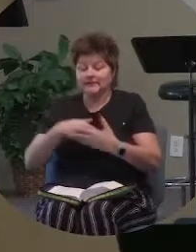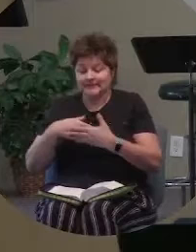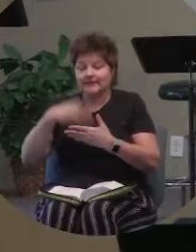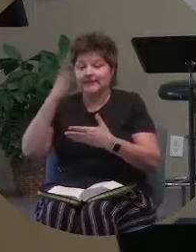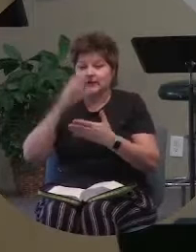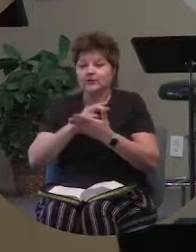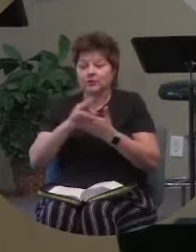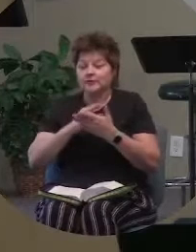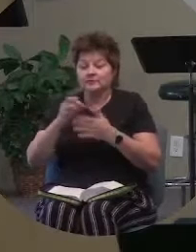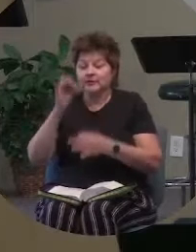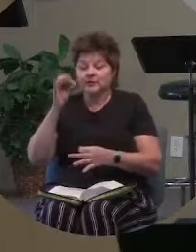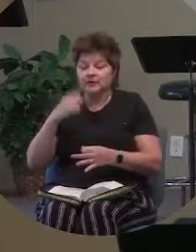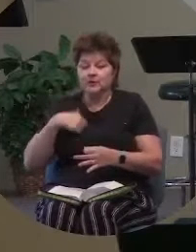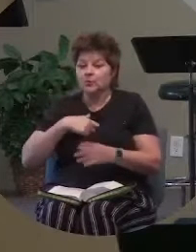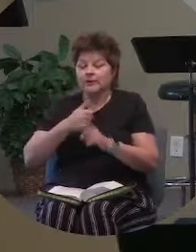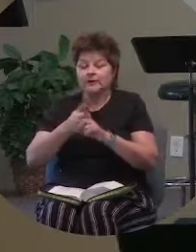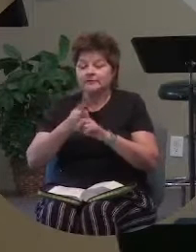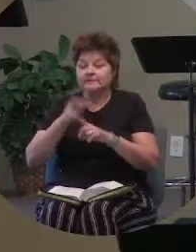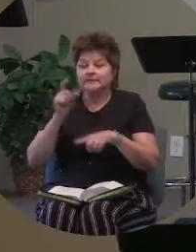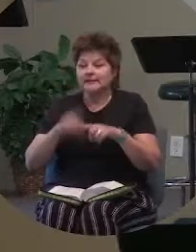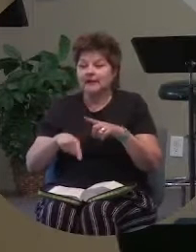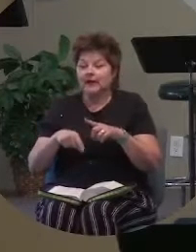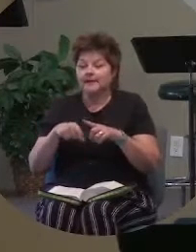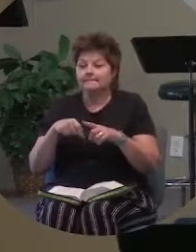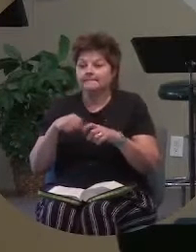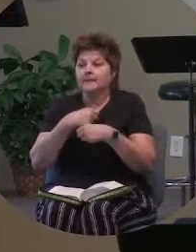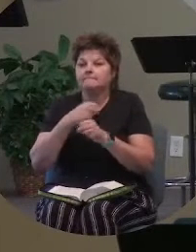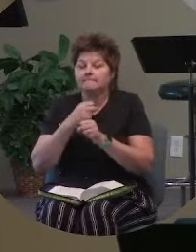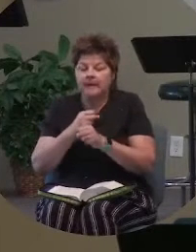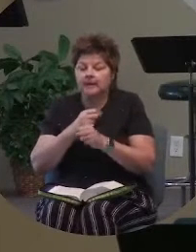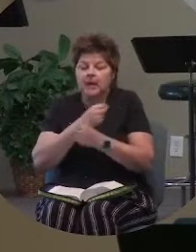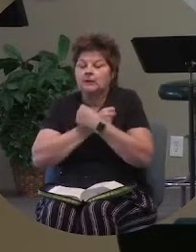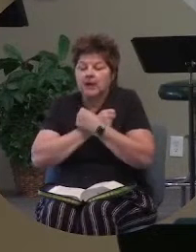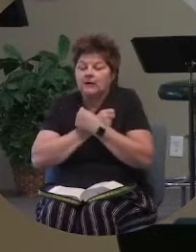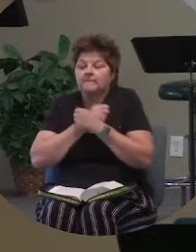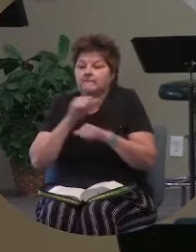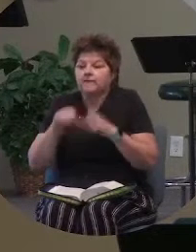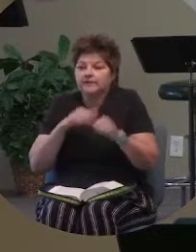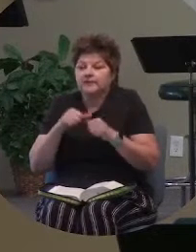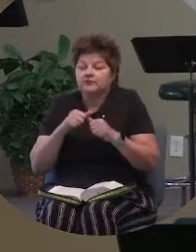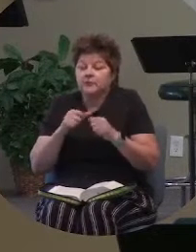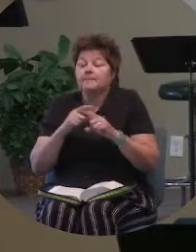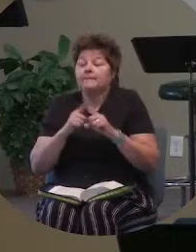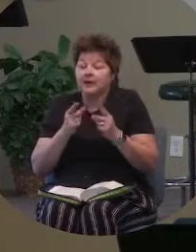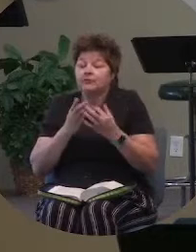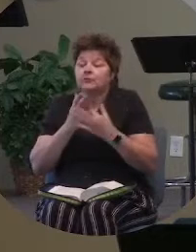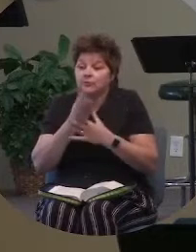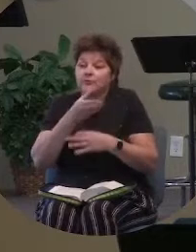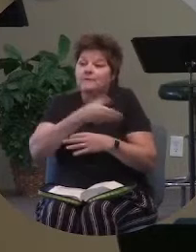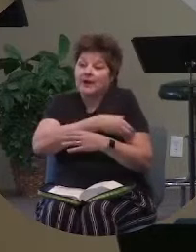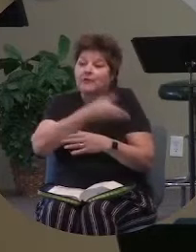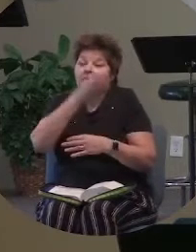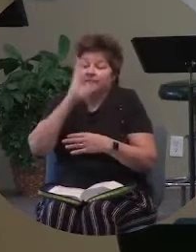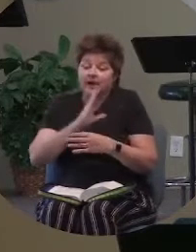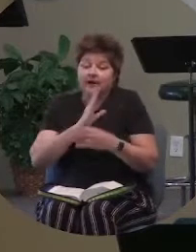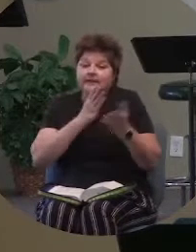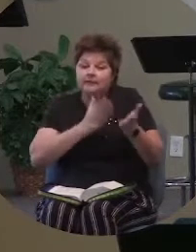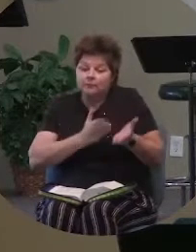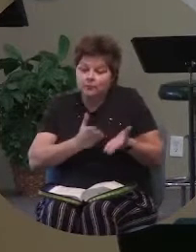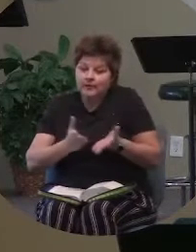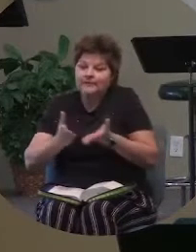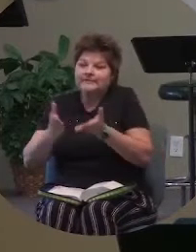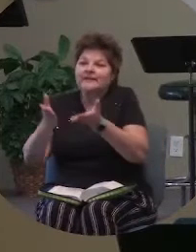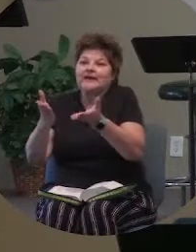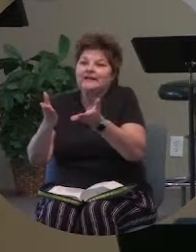manufacture. We can't manufacture a love for each other. But through the power of God, he brings that into our